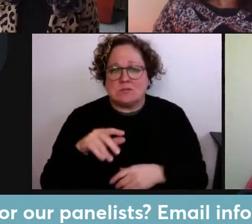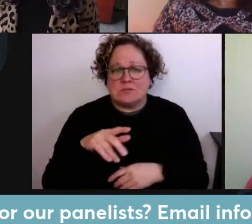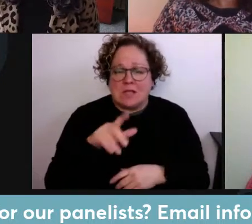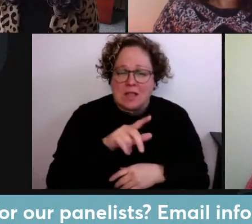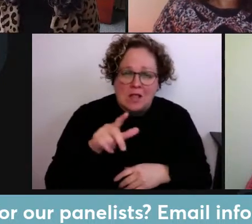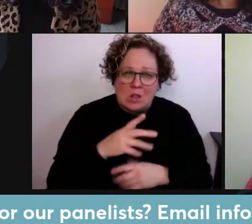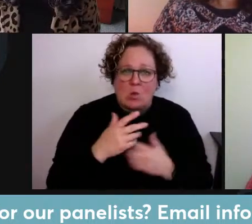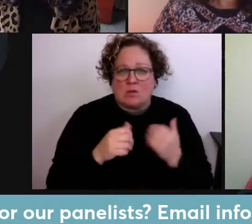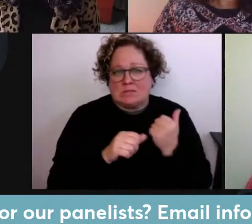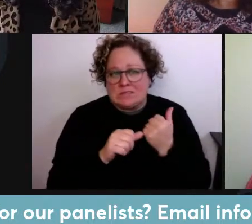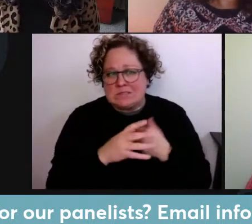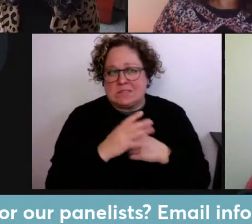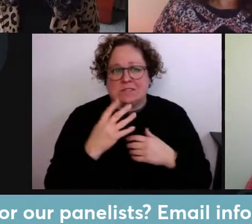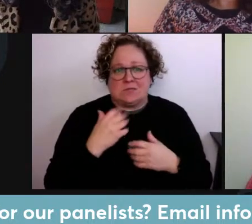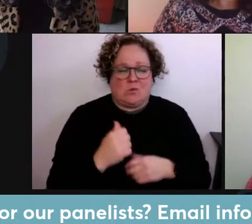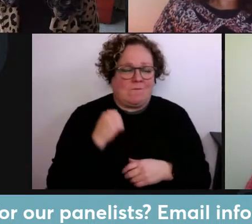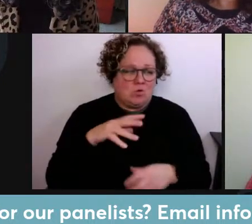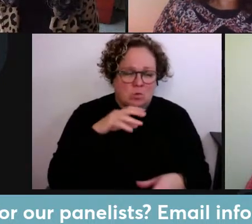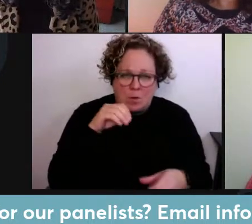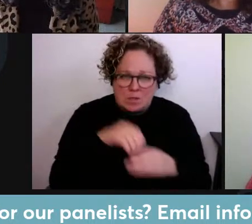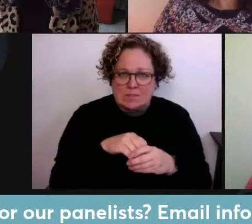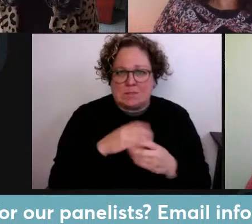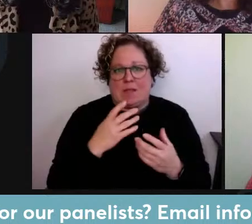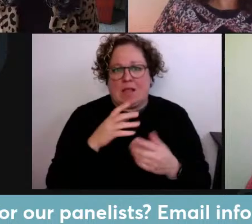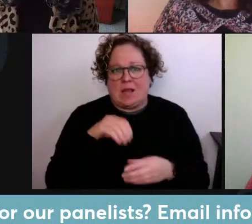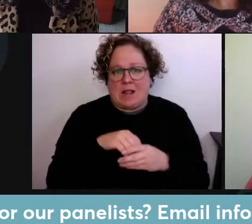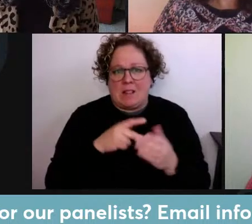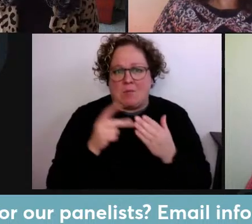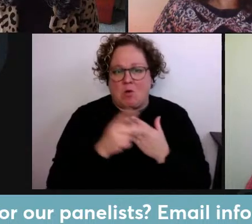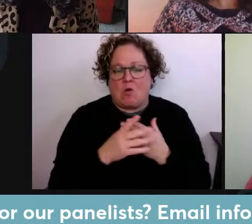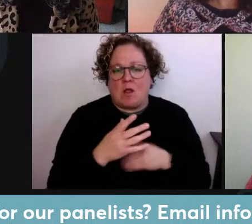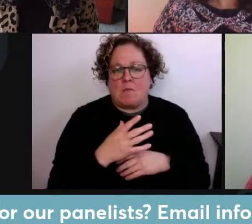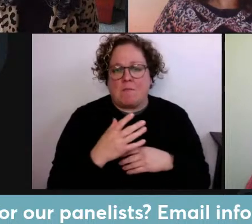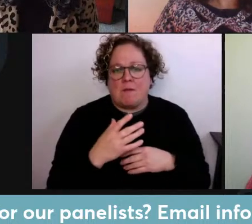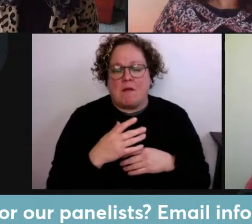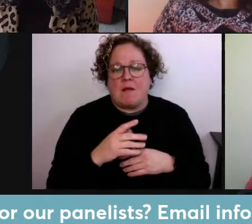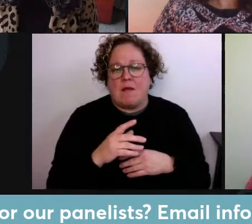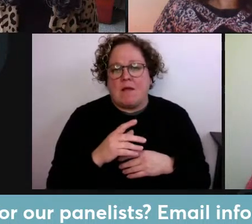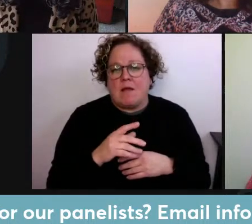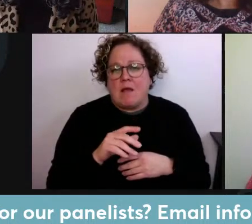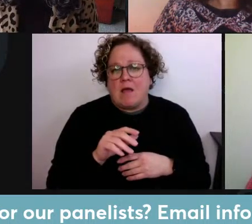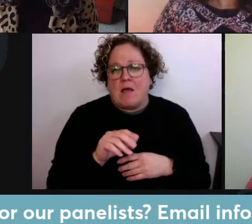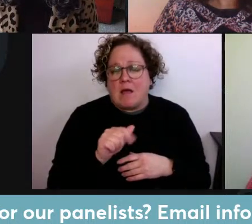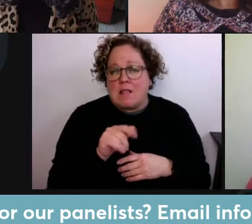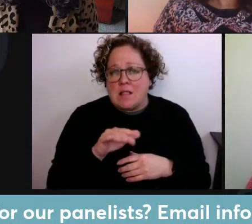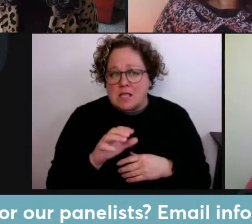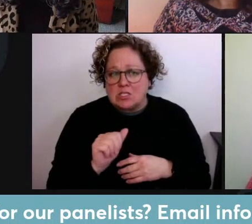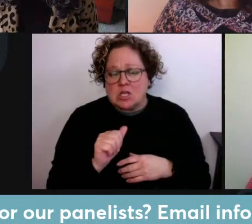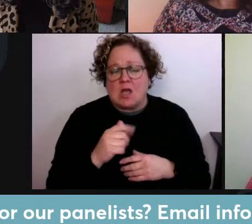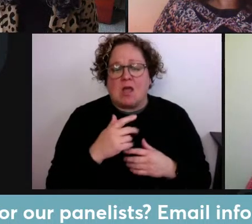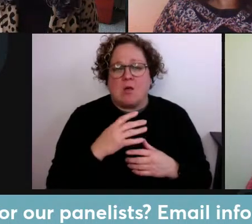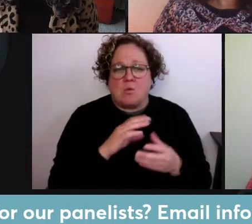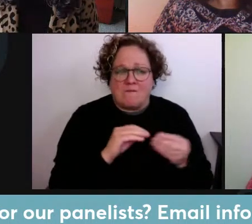in the program, there's a stick of sorts, and Alicia referred to it, and then some carrots as well. And so